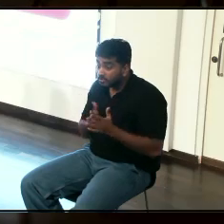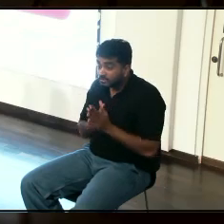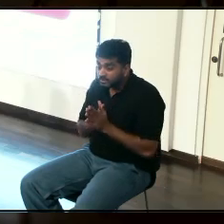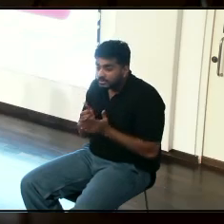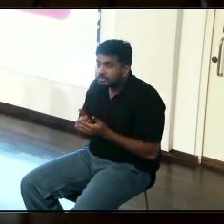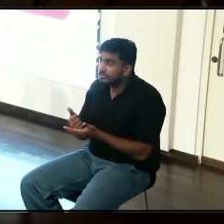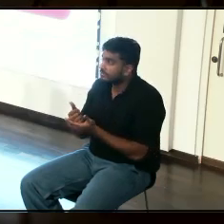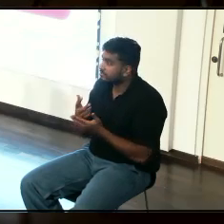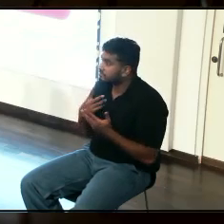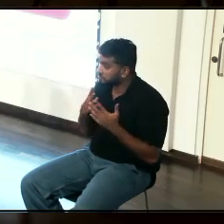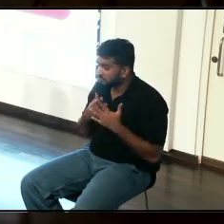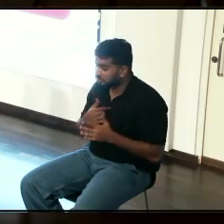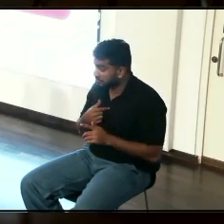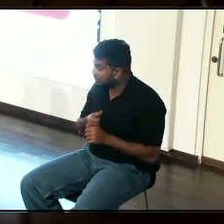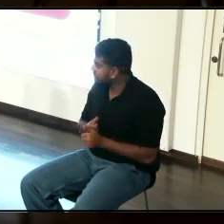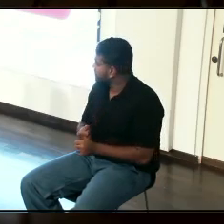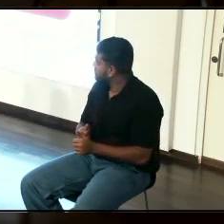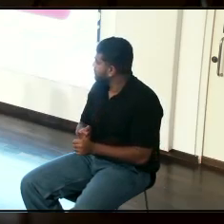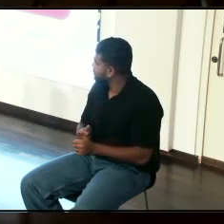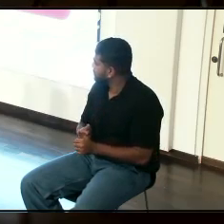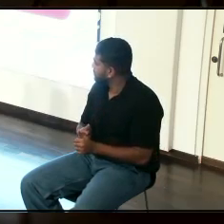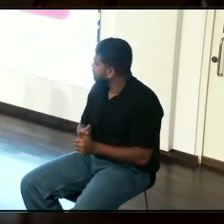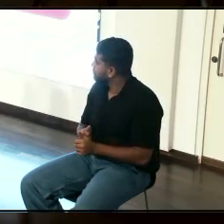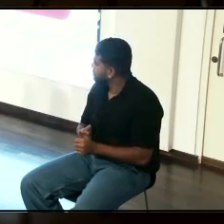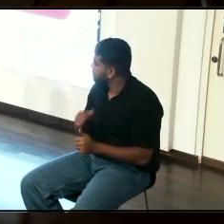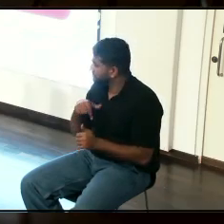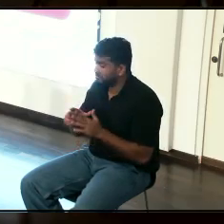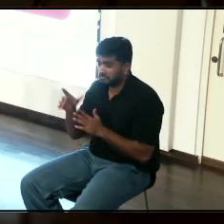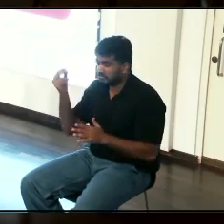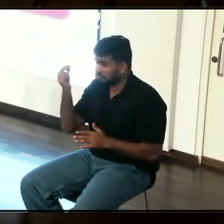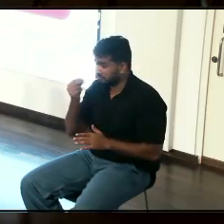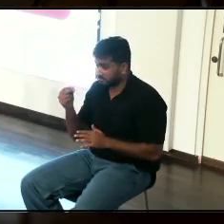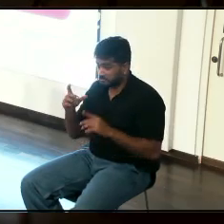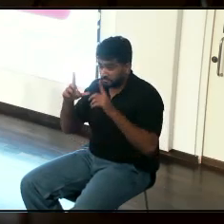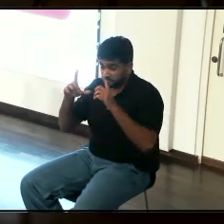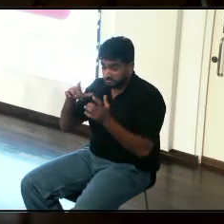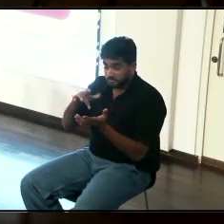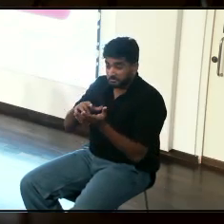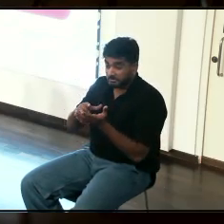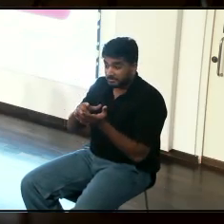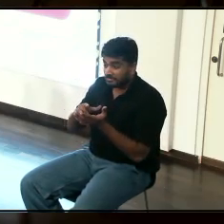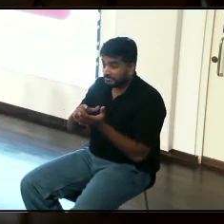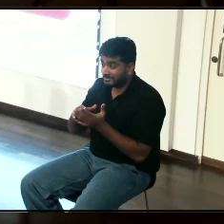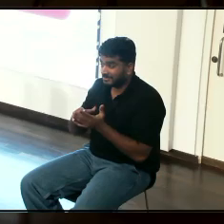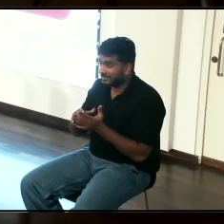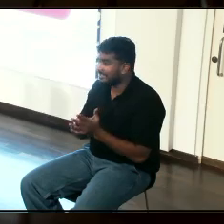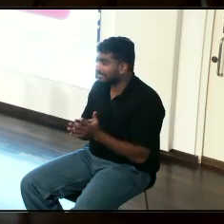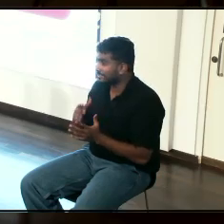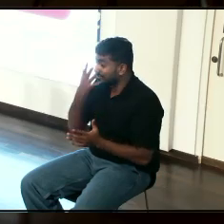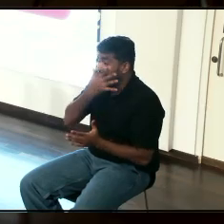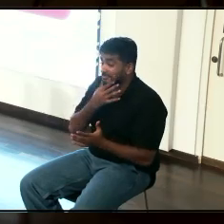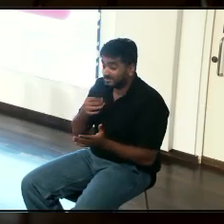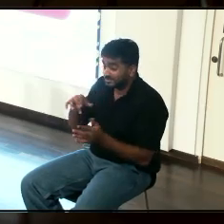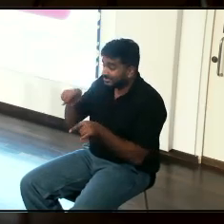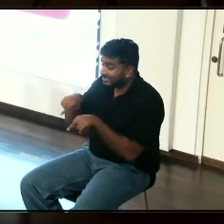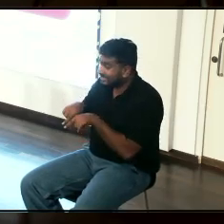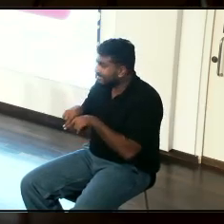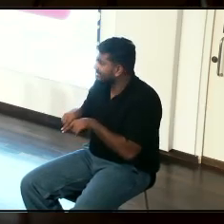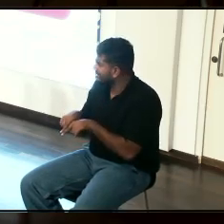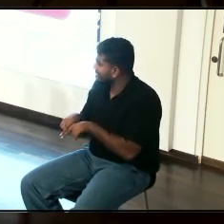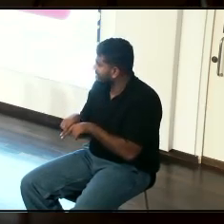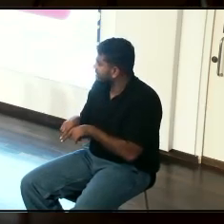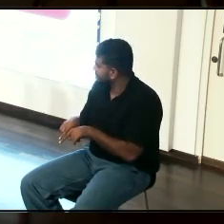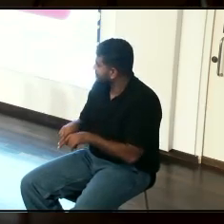homes are so visually rich, they truly are a photographer's paradise. Right from the vibrant hued facades, to